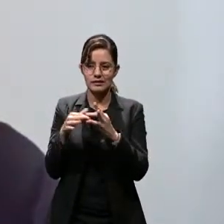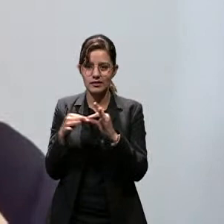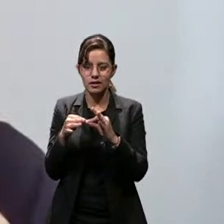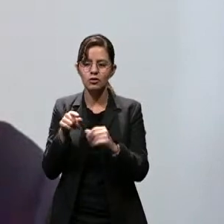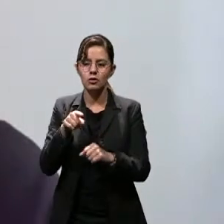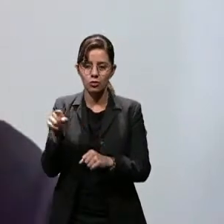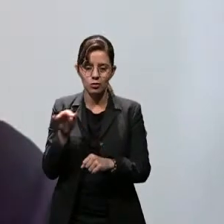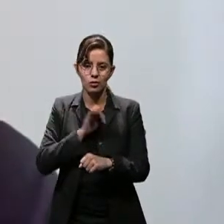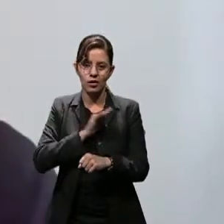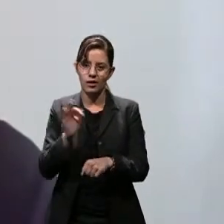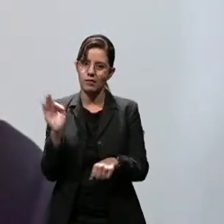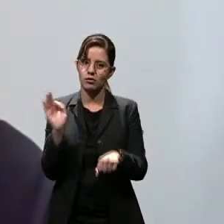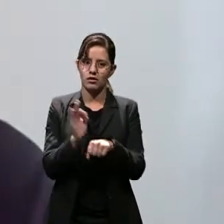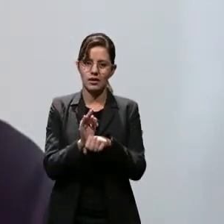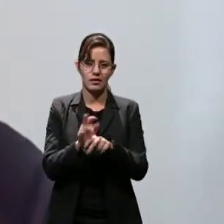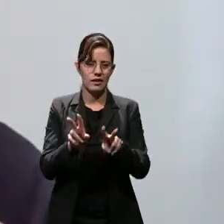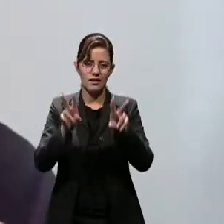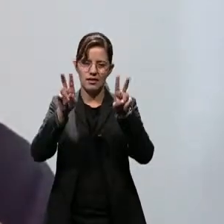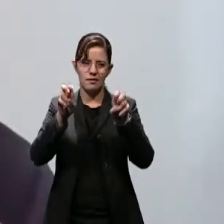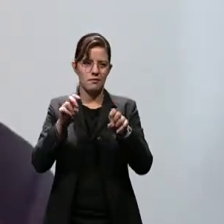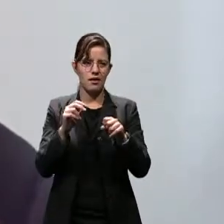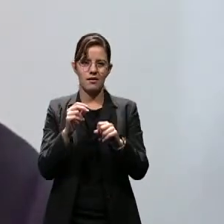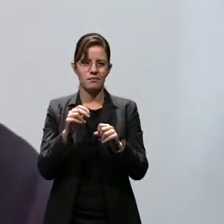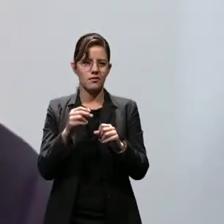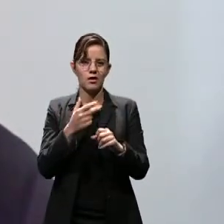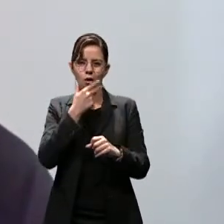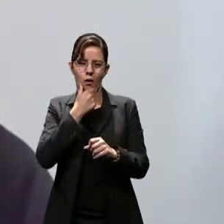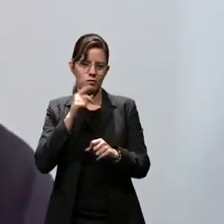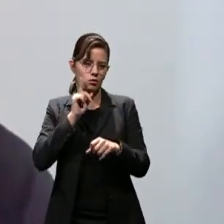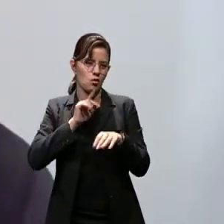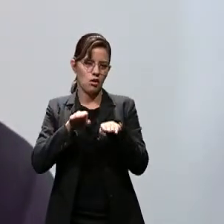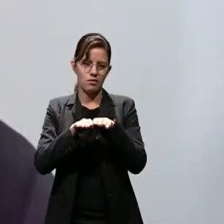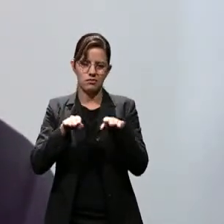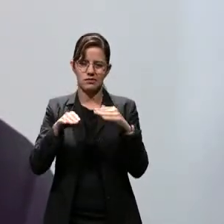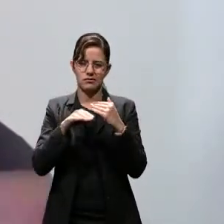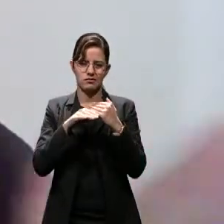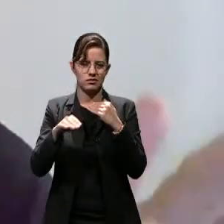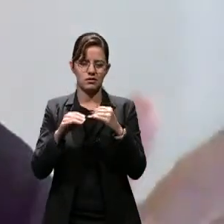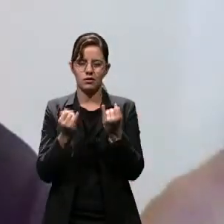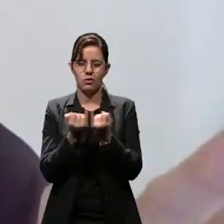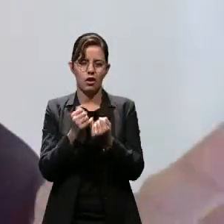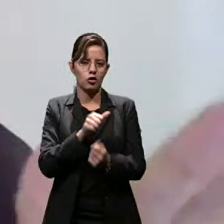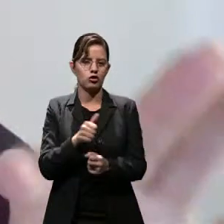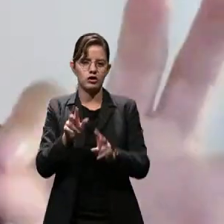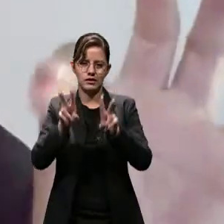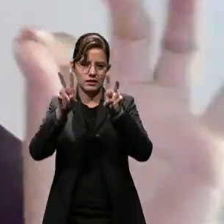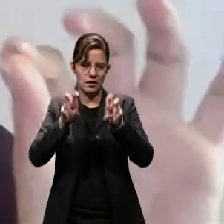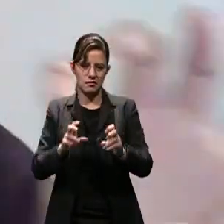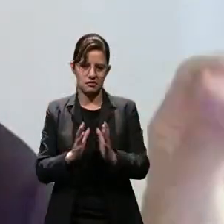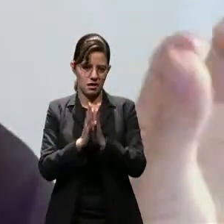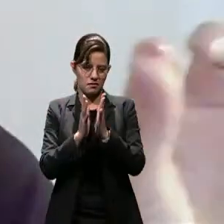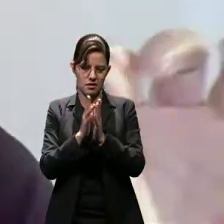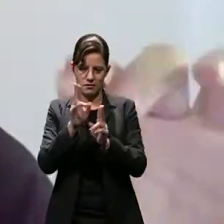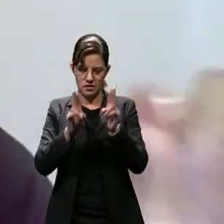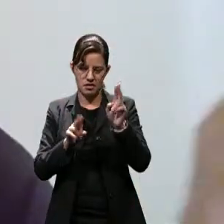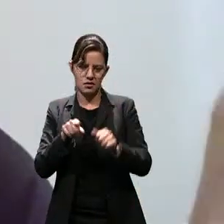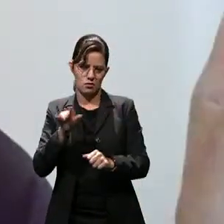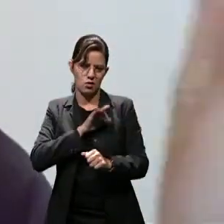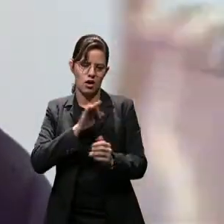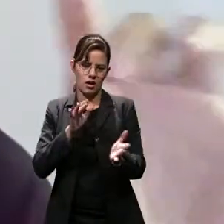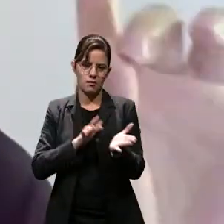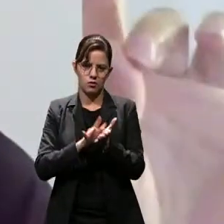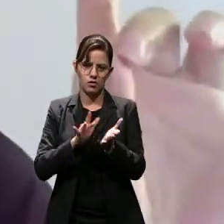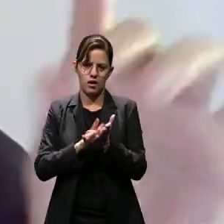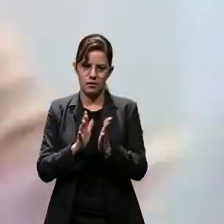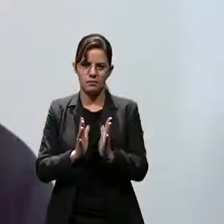can be active agents in parity and democracy. And finally, to close